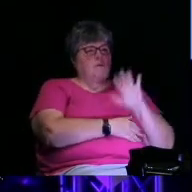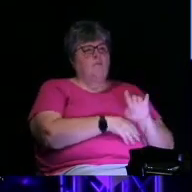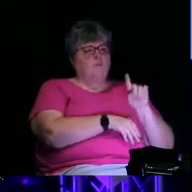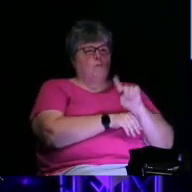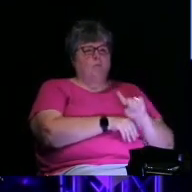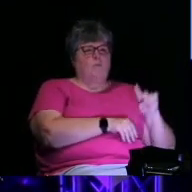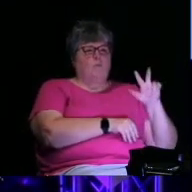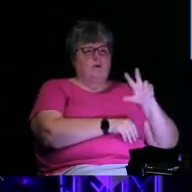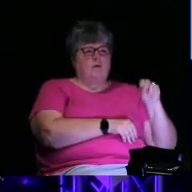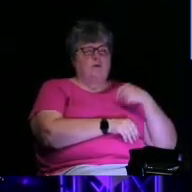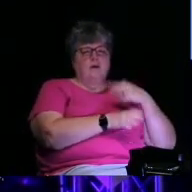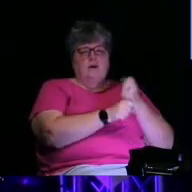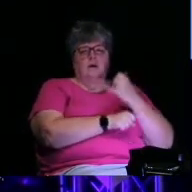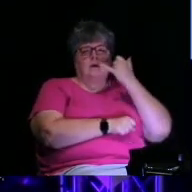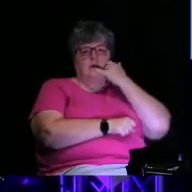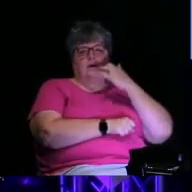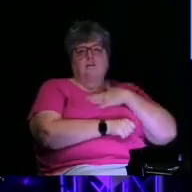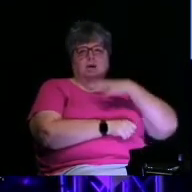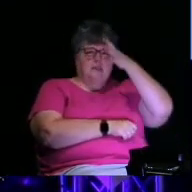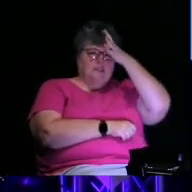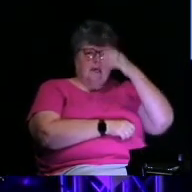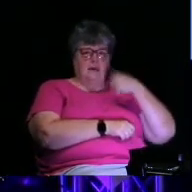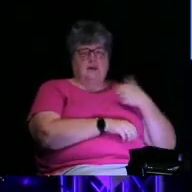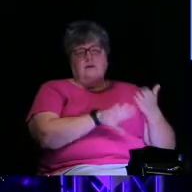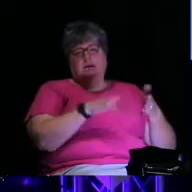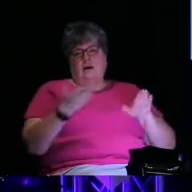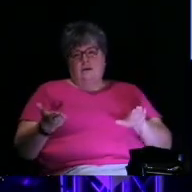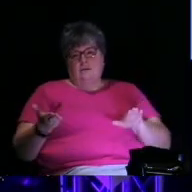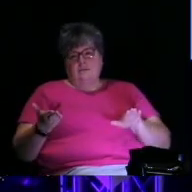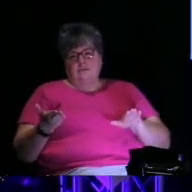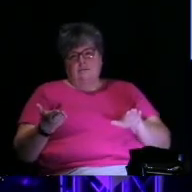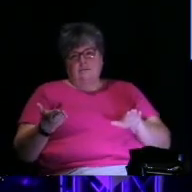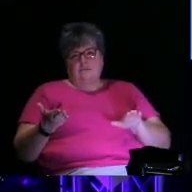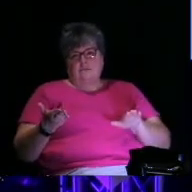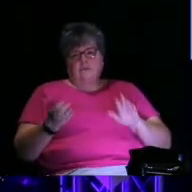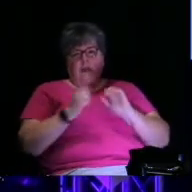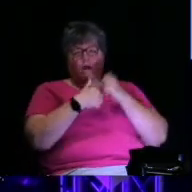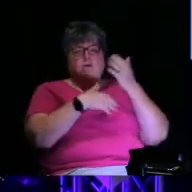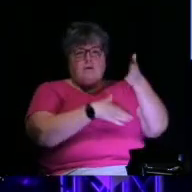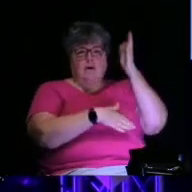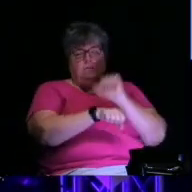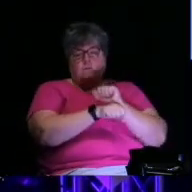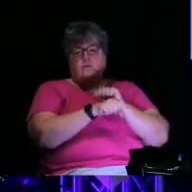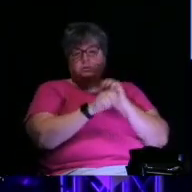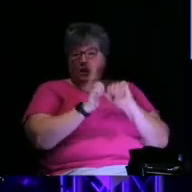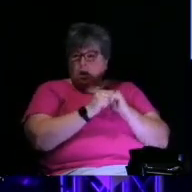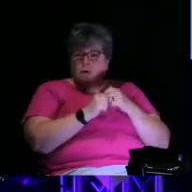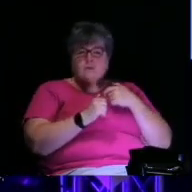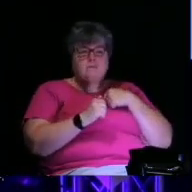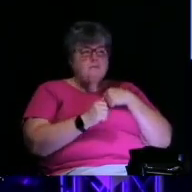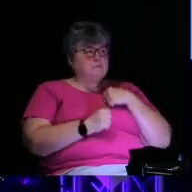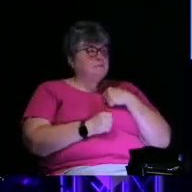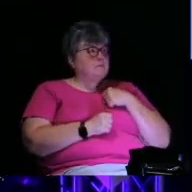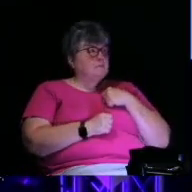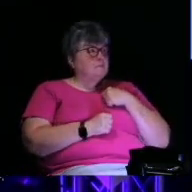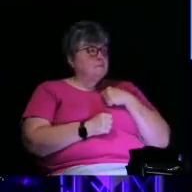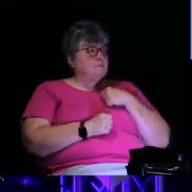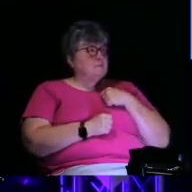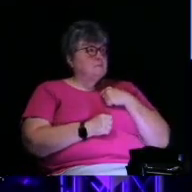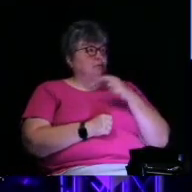I got a call that my dad had passed away. Here's how God works. because he was still searching for me